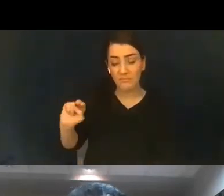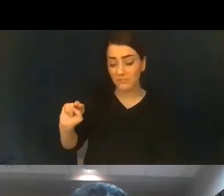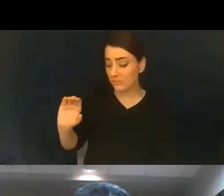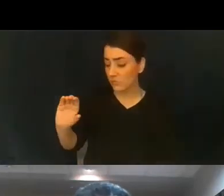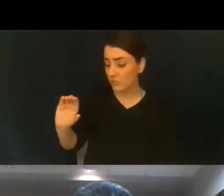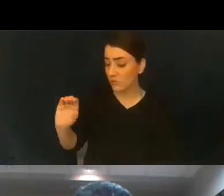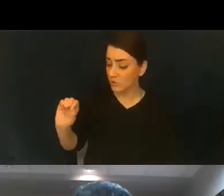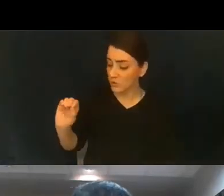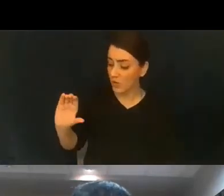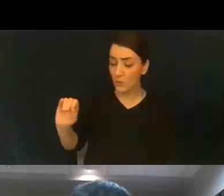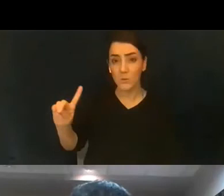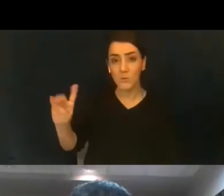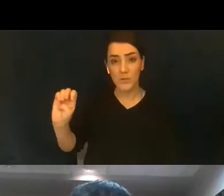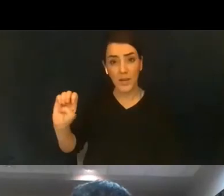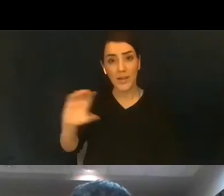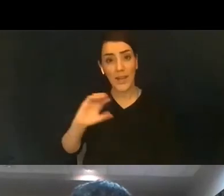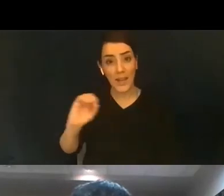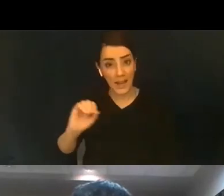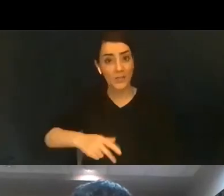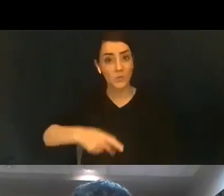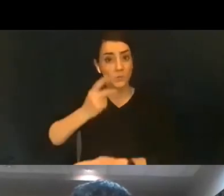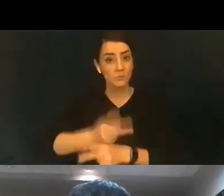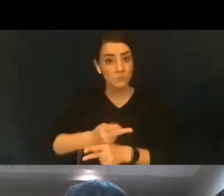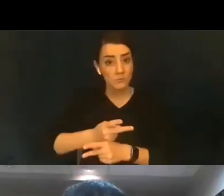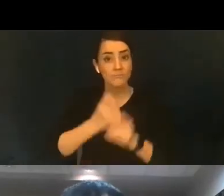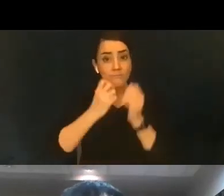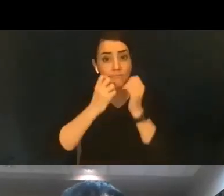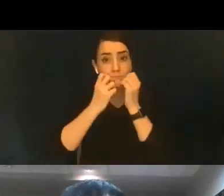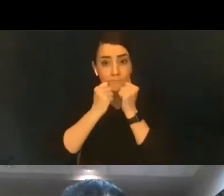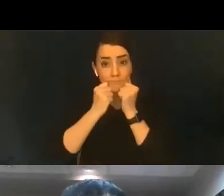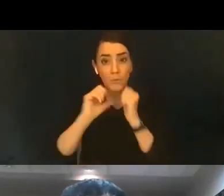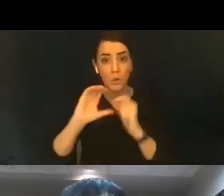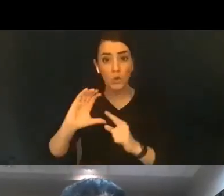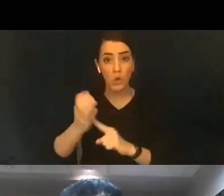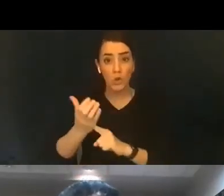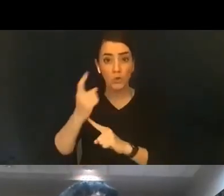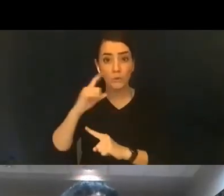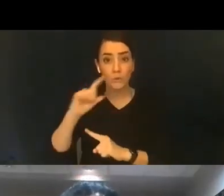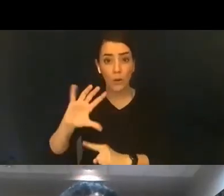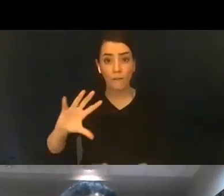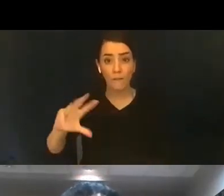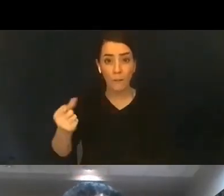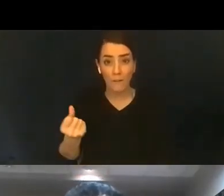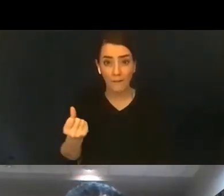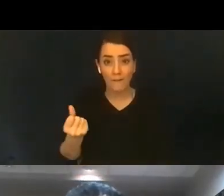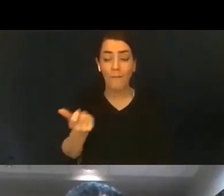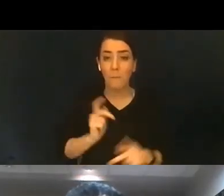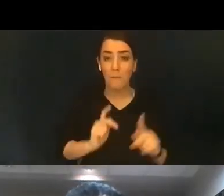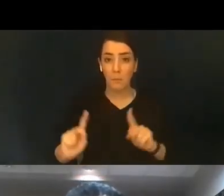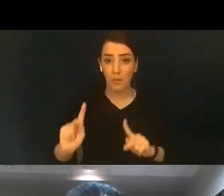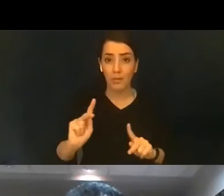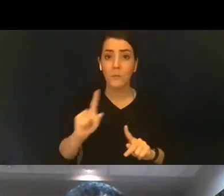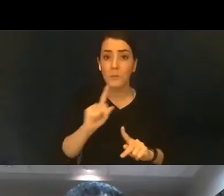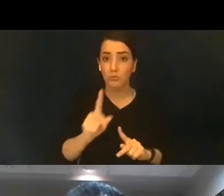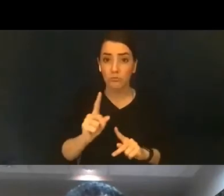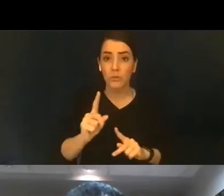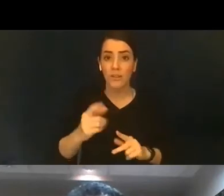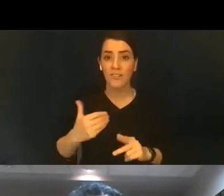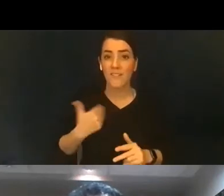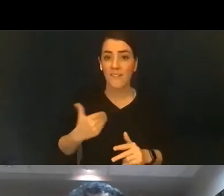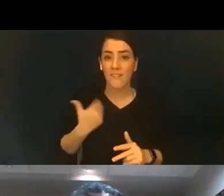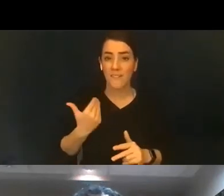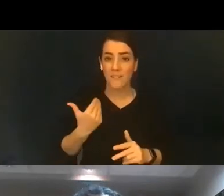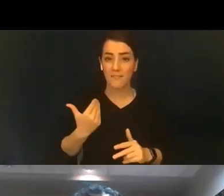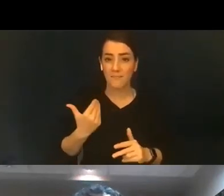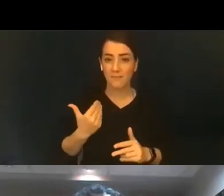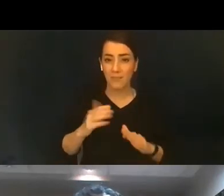efforts to keep Khmer culture alive within the Twin Cities, and, make sure students have an awareness of their background.